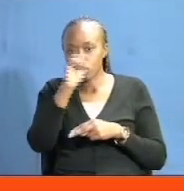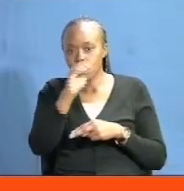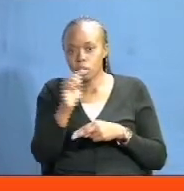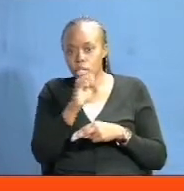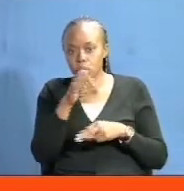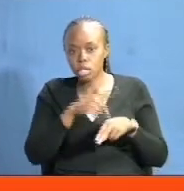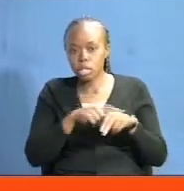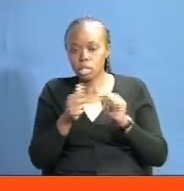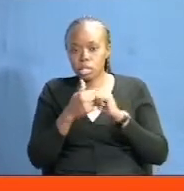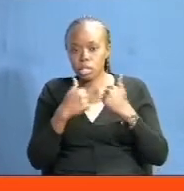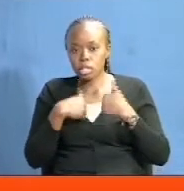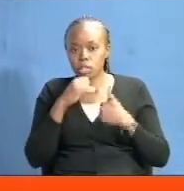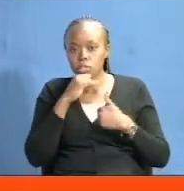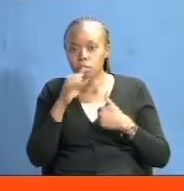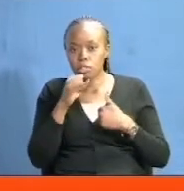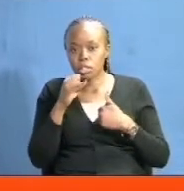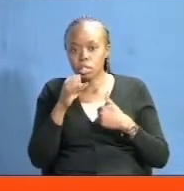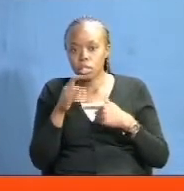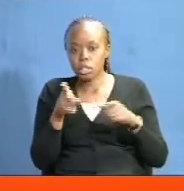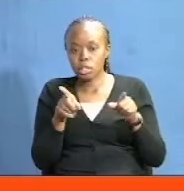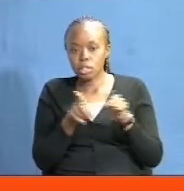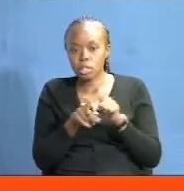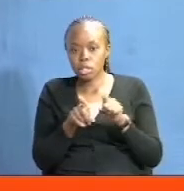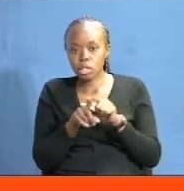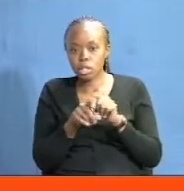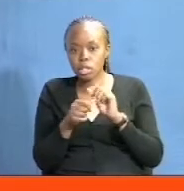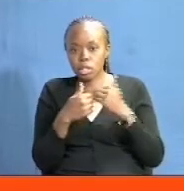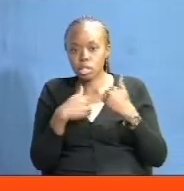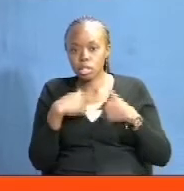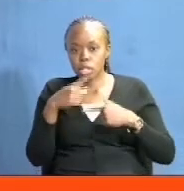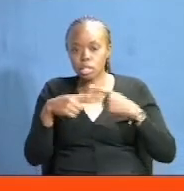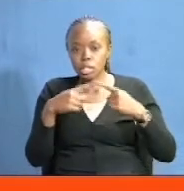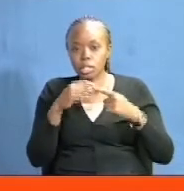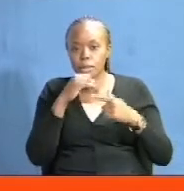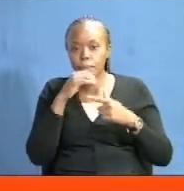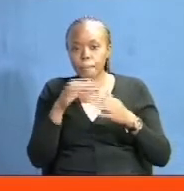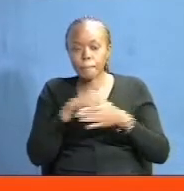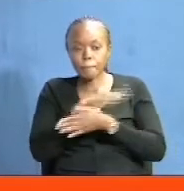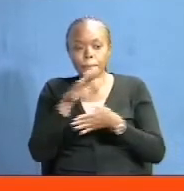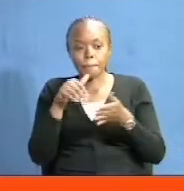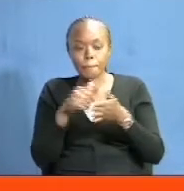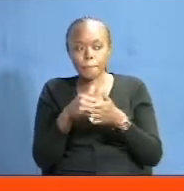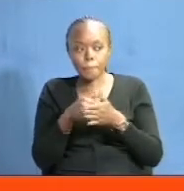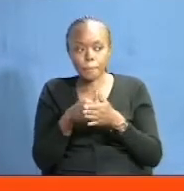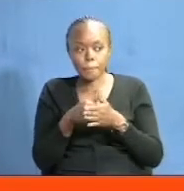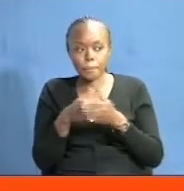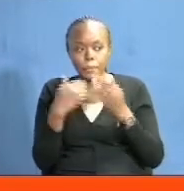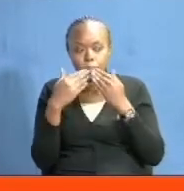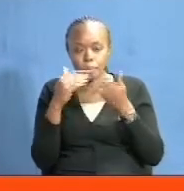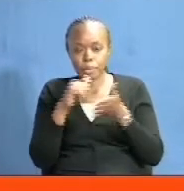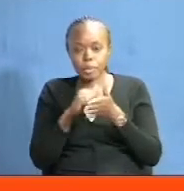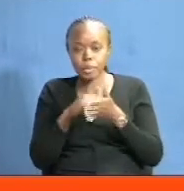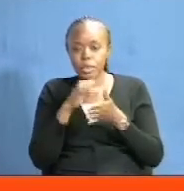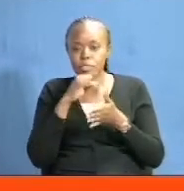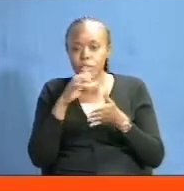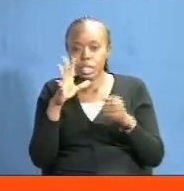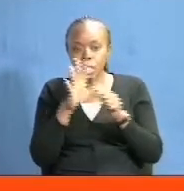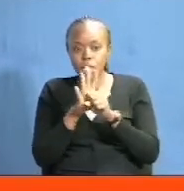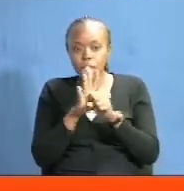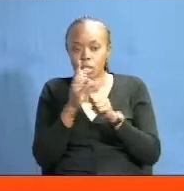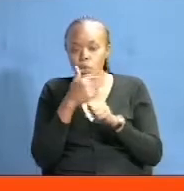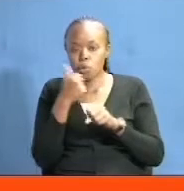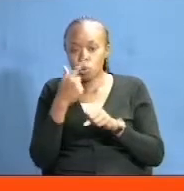also a student leader at KUSA, serving as the congressman in the School of Pharmacy. I think that pretty much describes who I